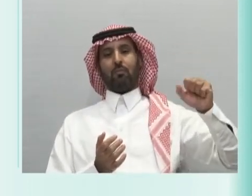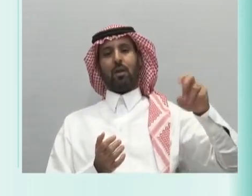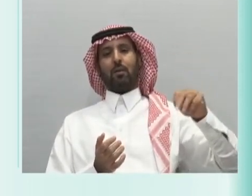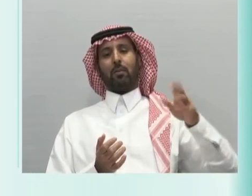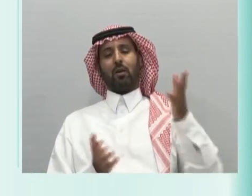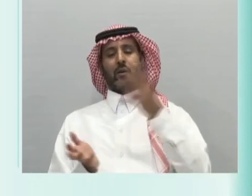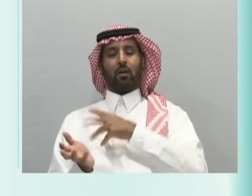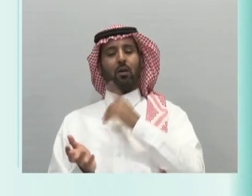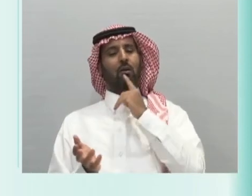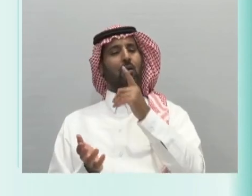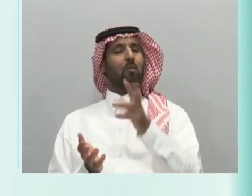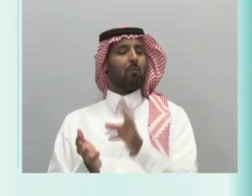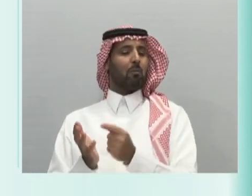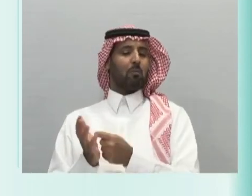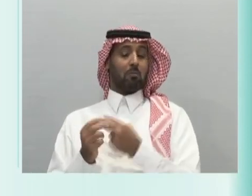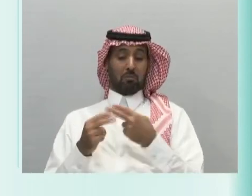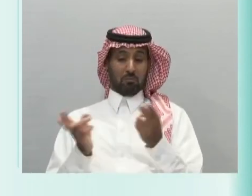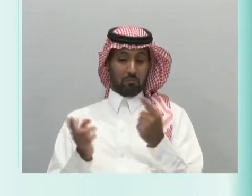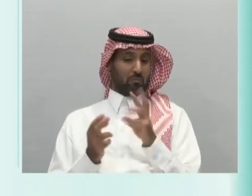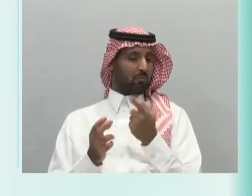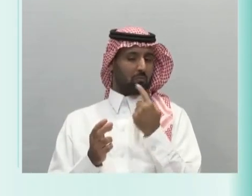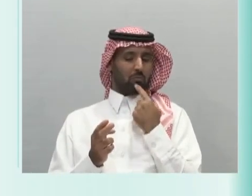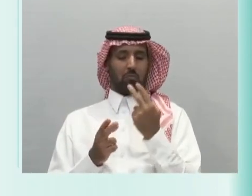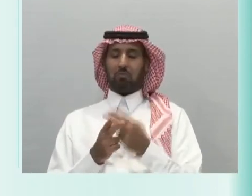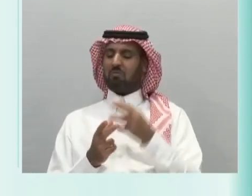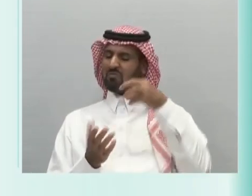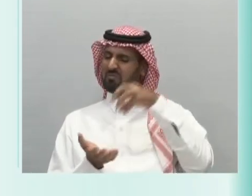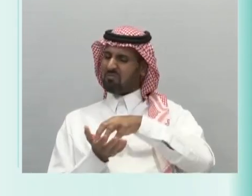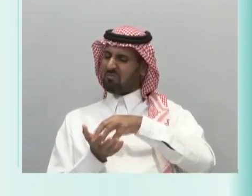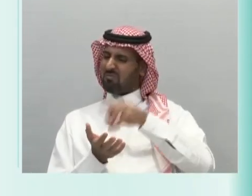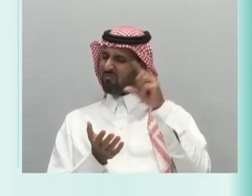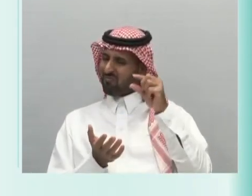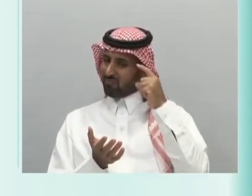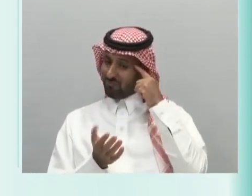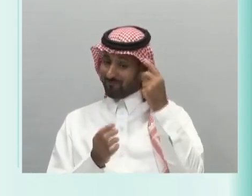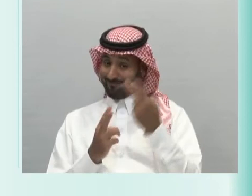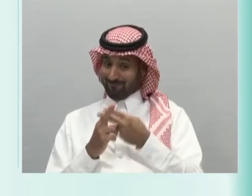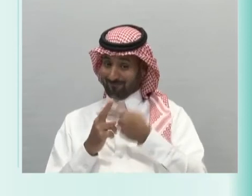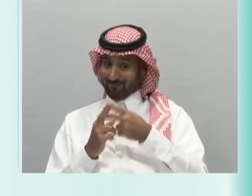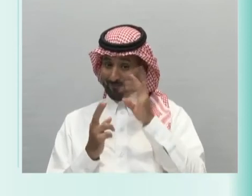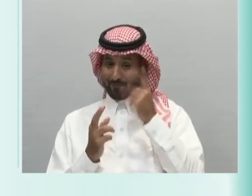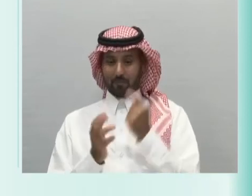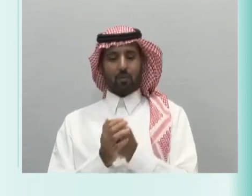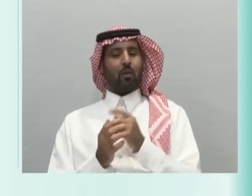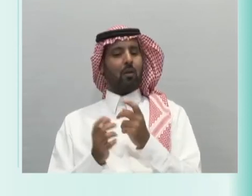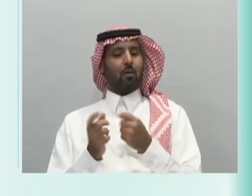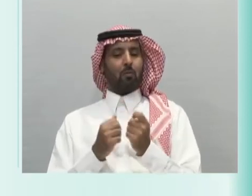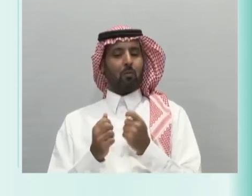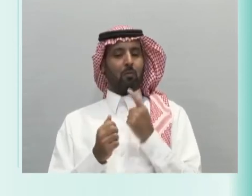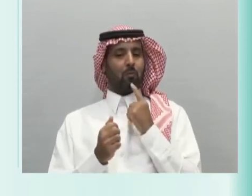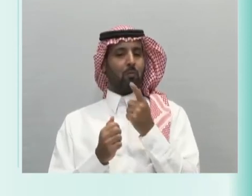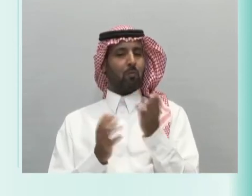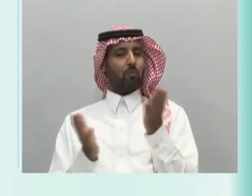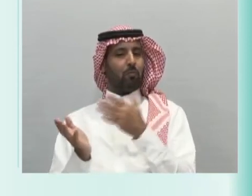that he wants to open? He wants to open a small friendly hotel. How much would the writer charge for admission to